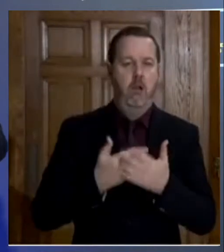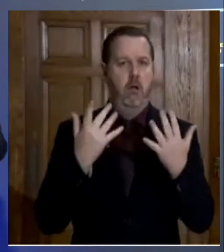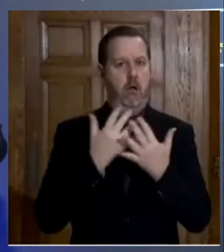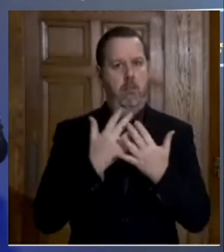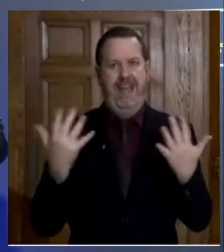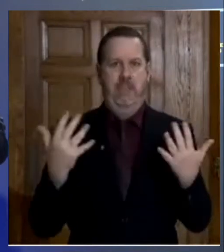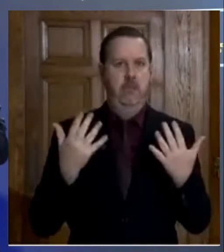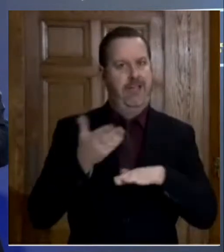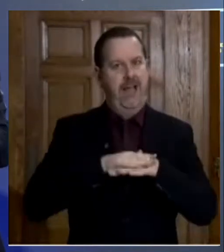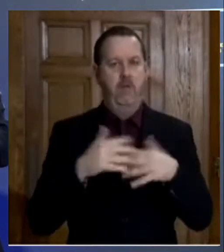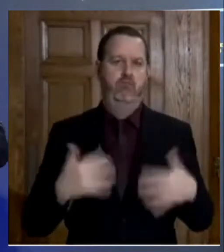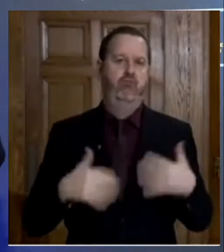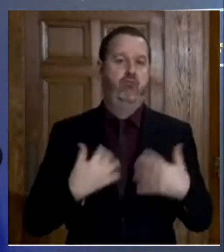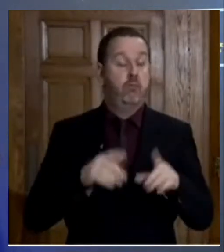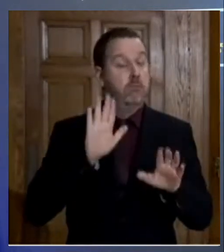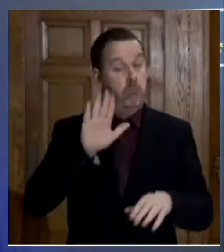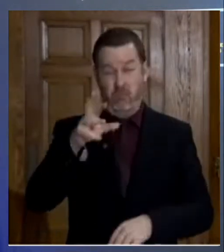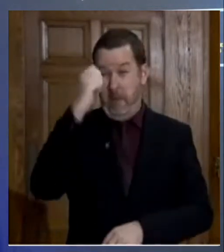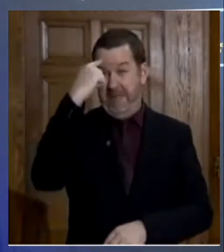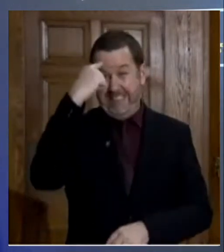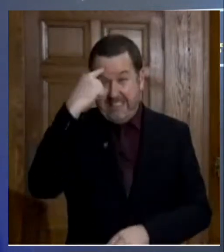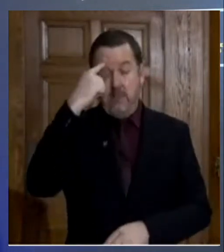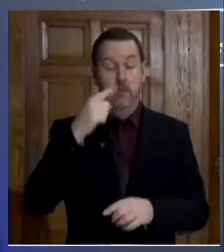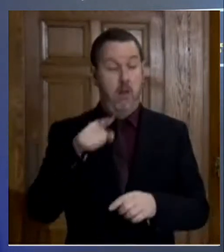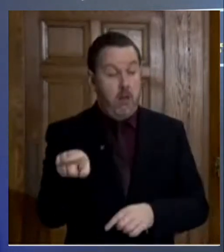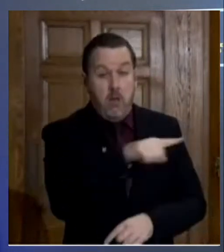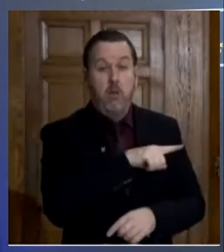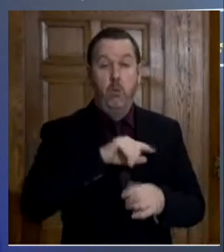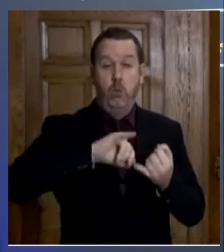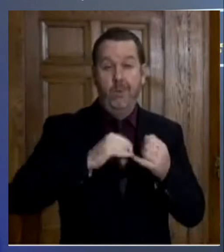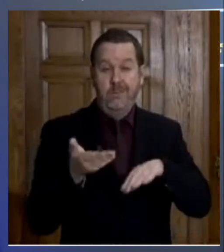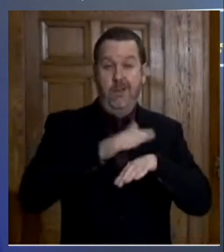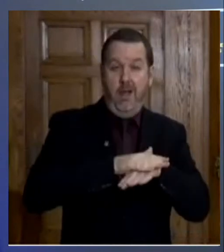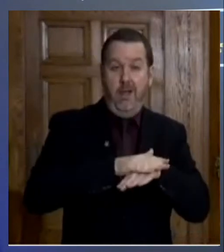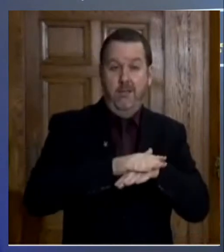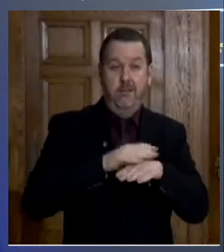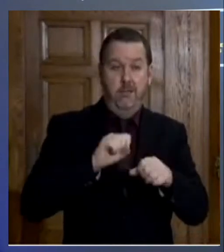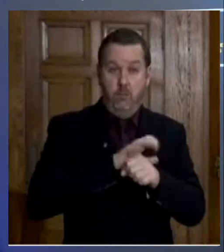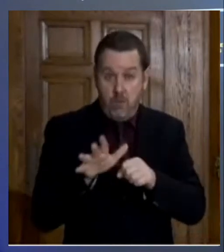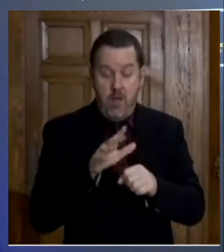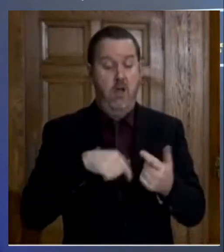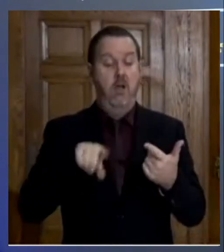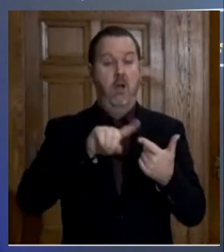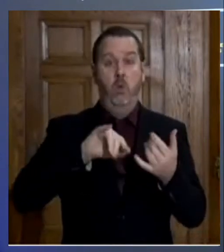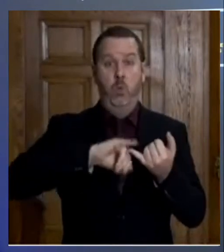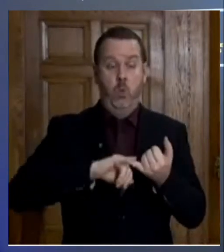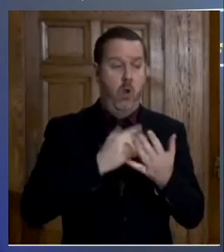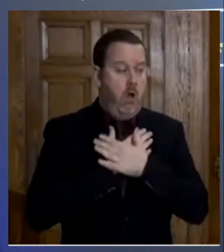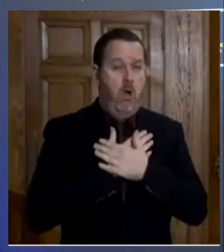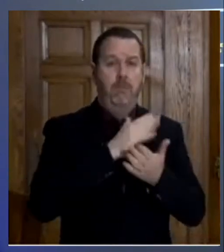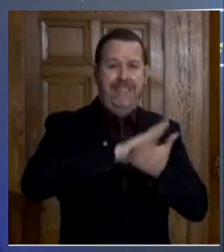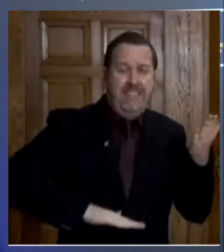us keep at the forefront of our minds all those who have lost, all those who have been bereaved, and all those